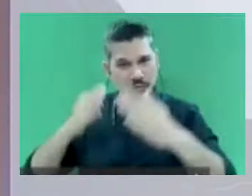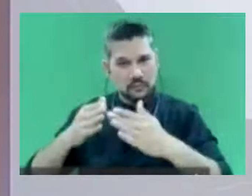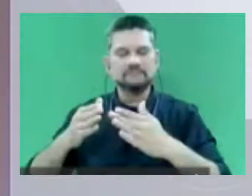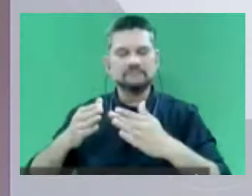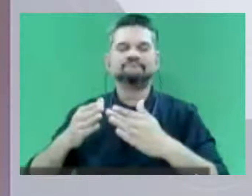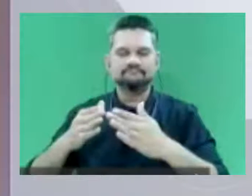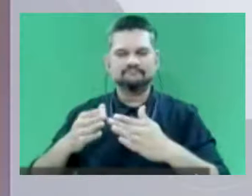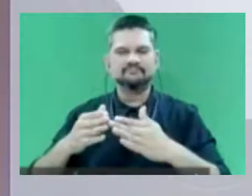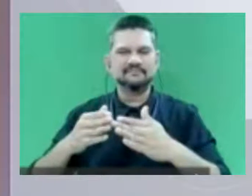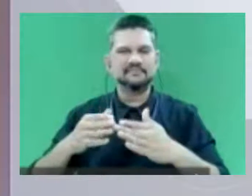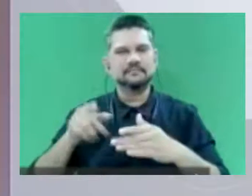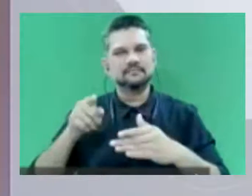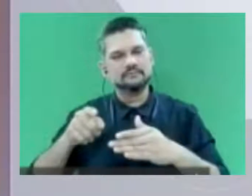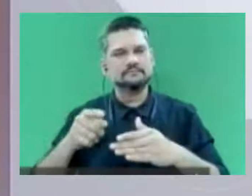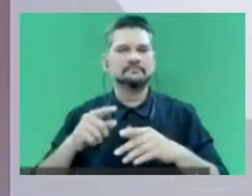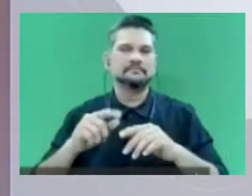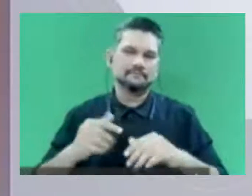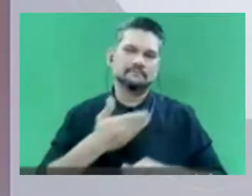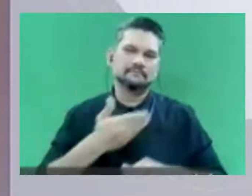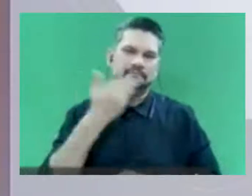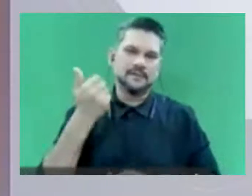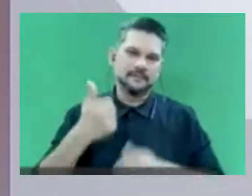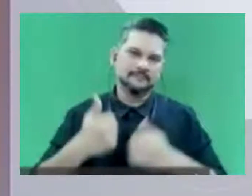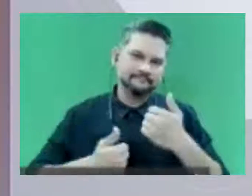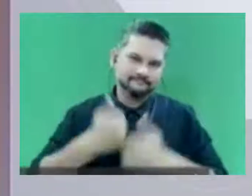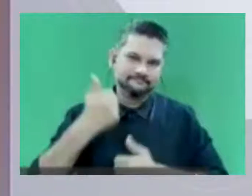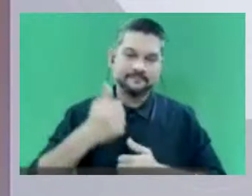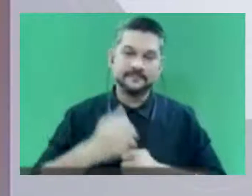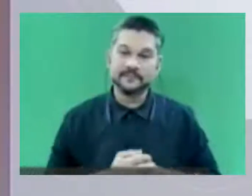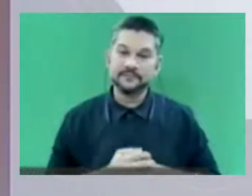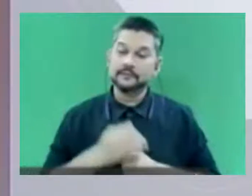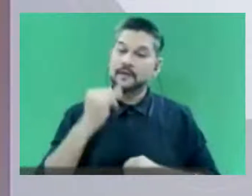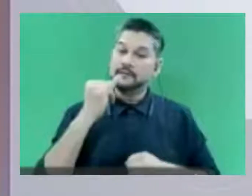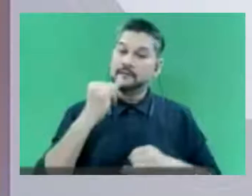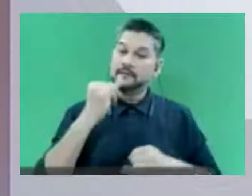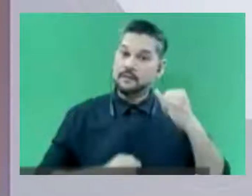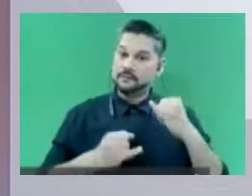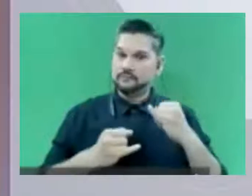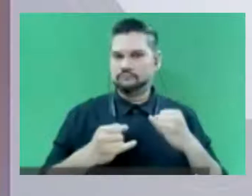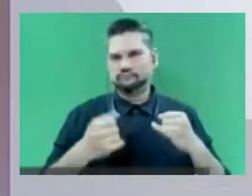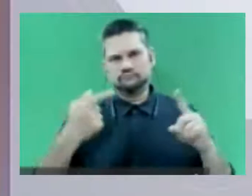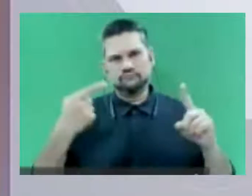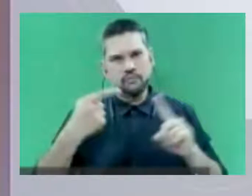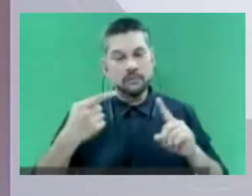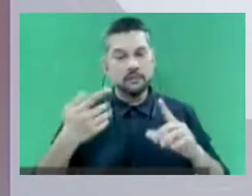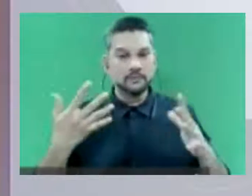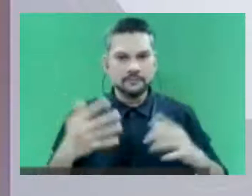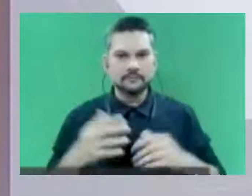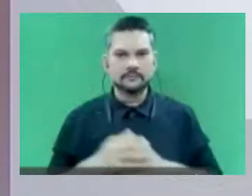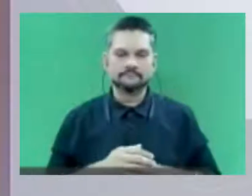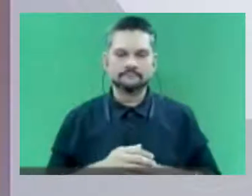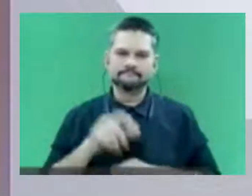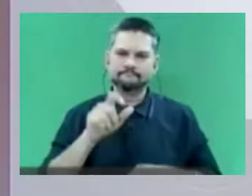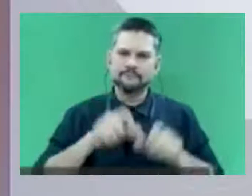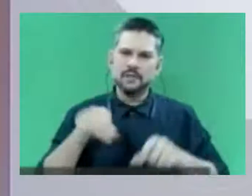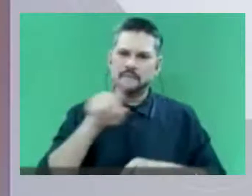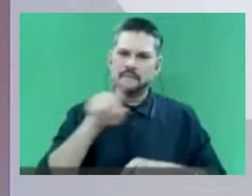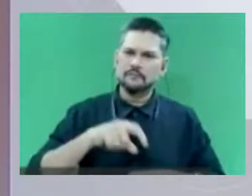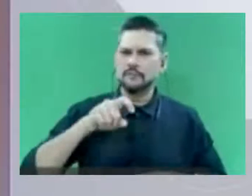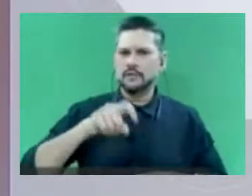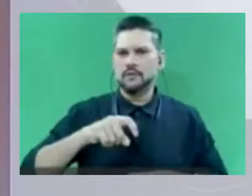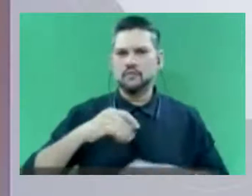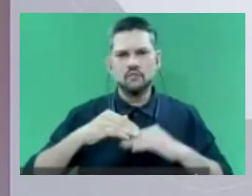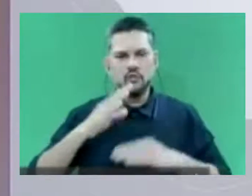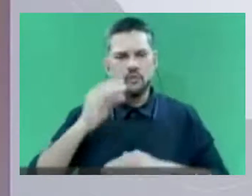that I think, you know, just being aware that they're